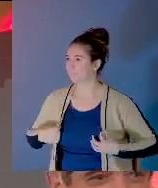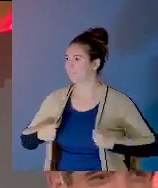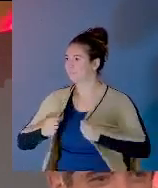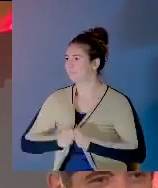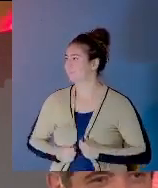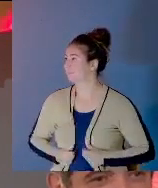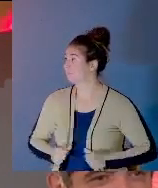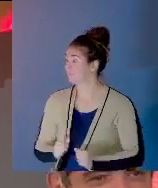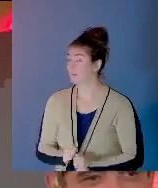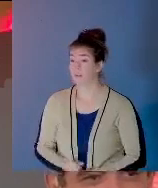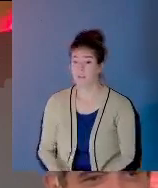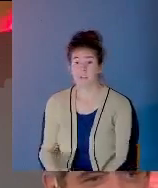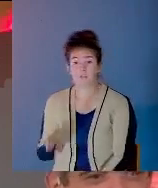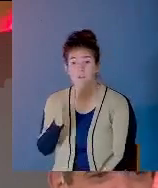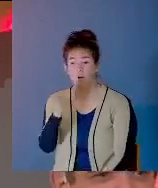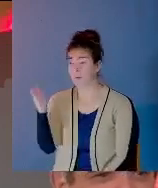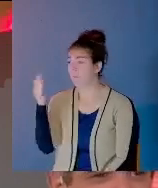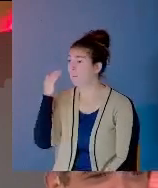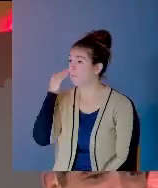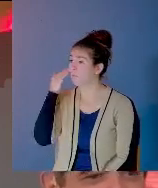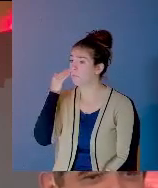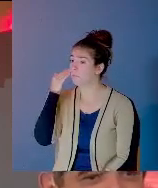Those of you that want to share some